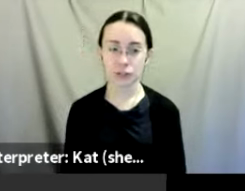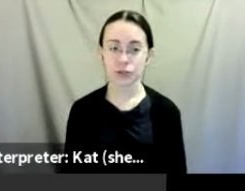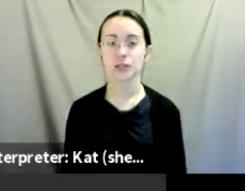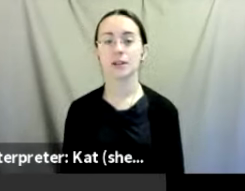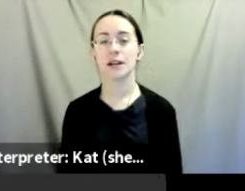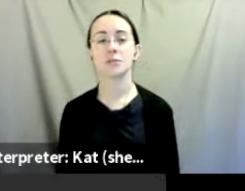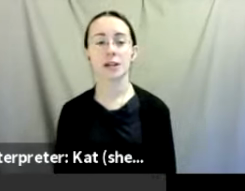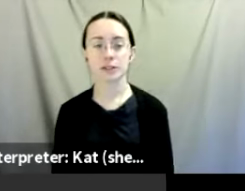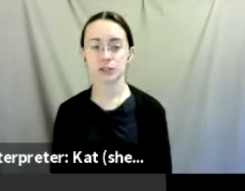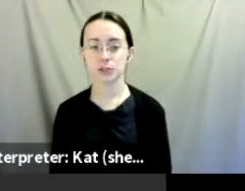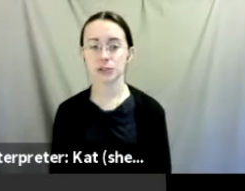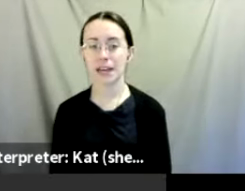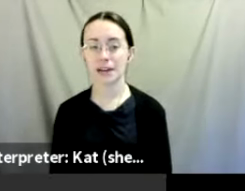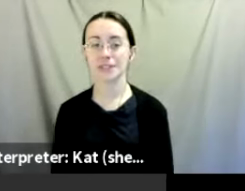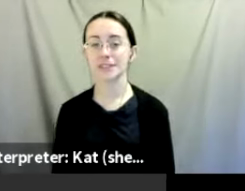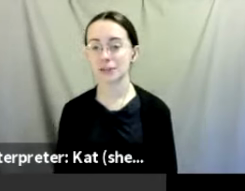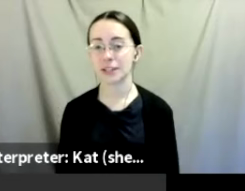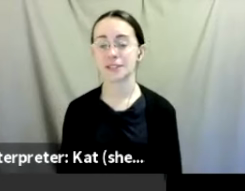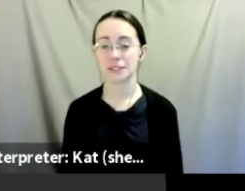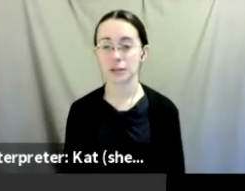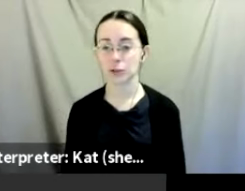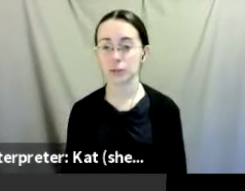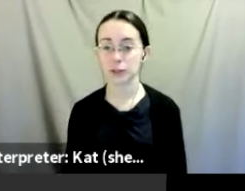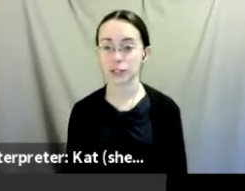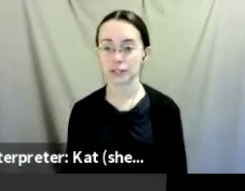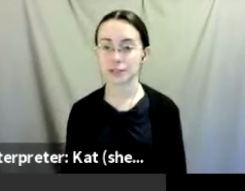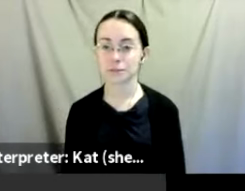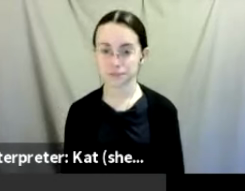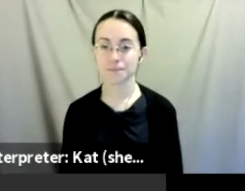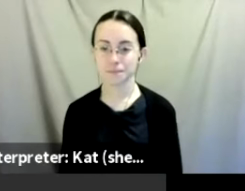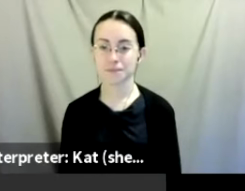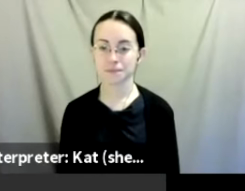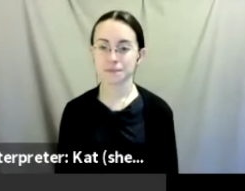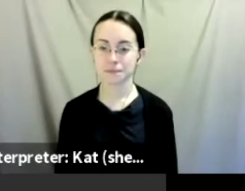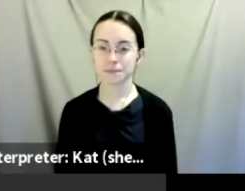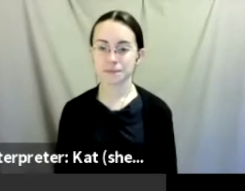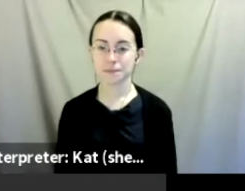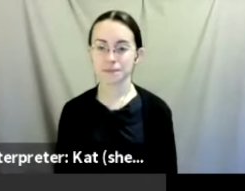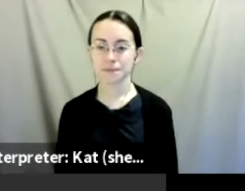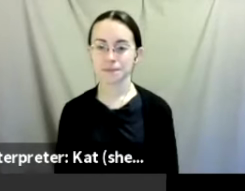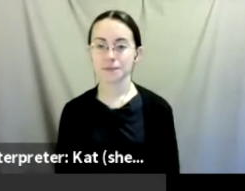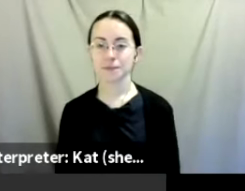have children, and parent the children we have in safe and sustainable communities.